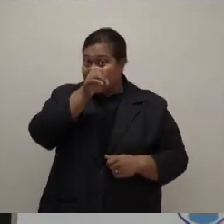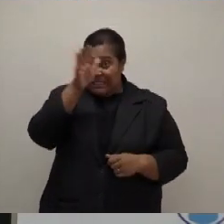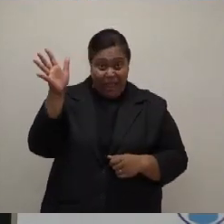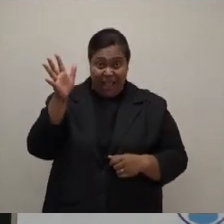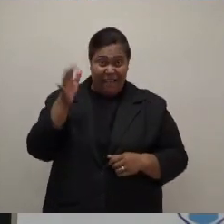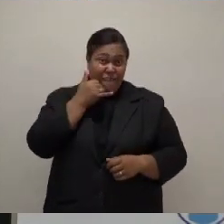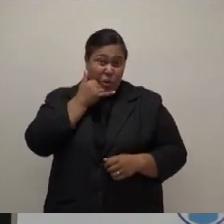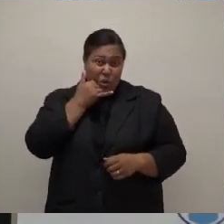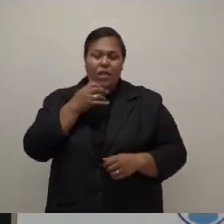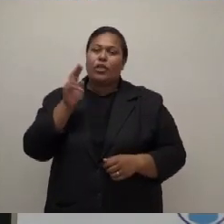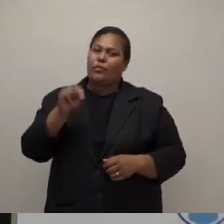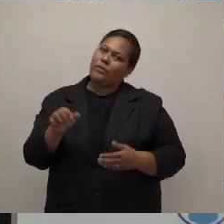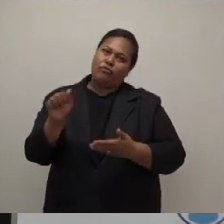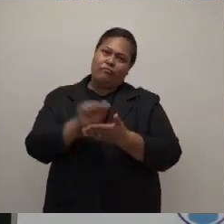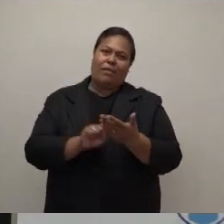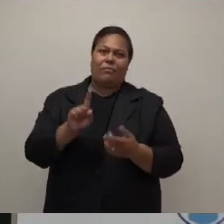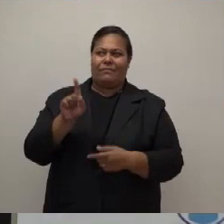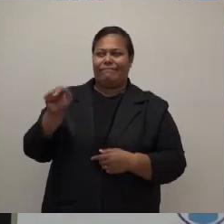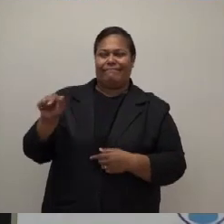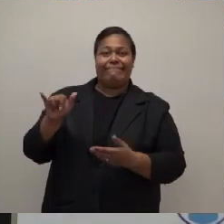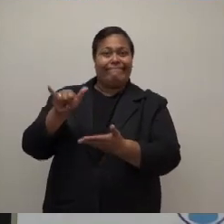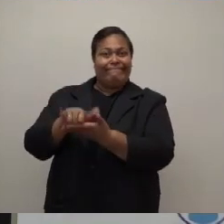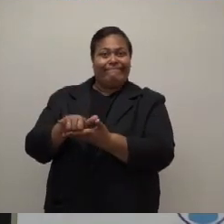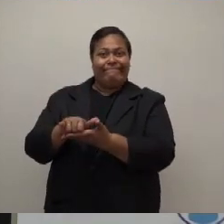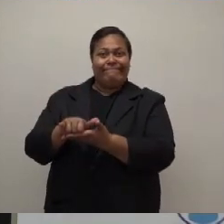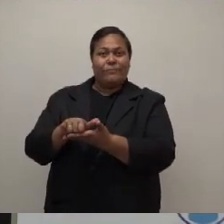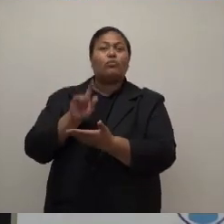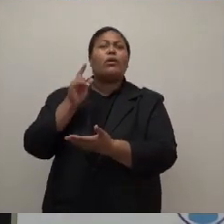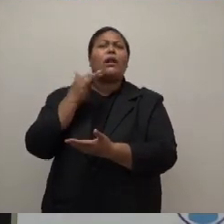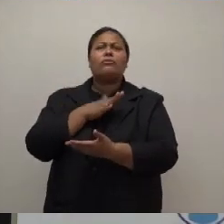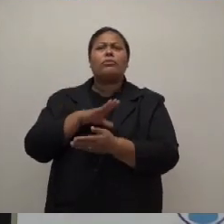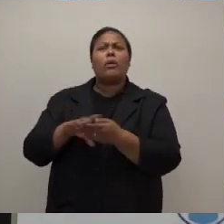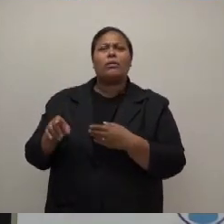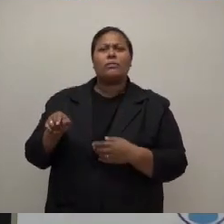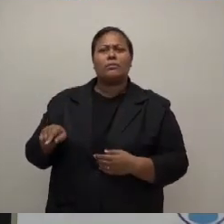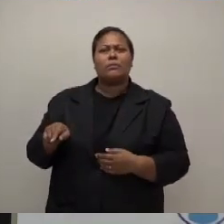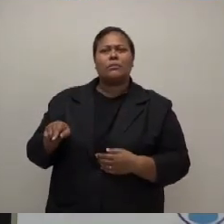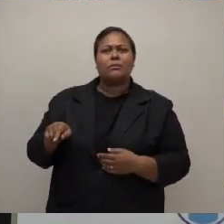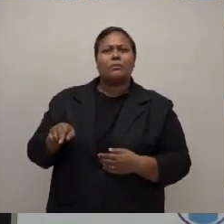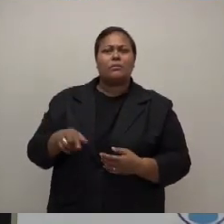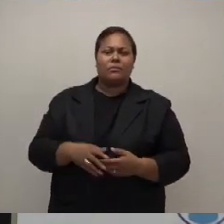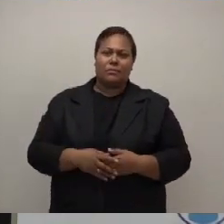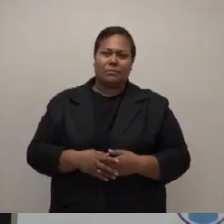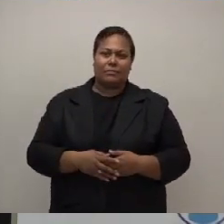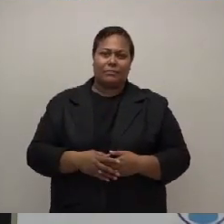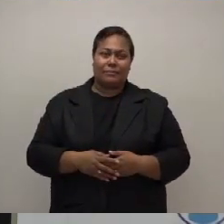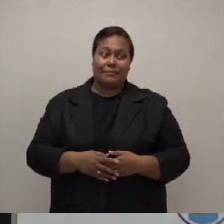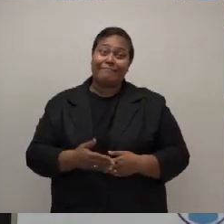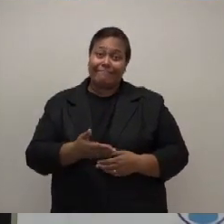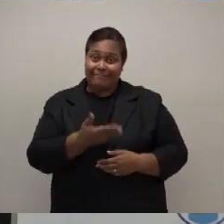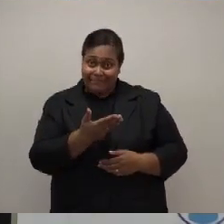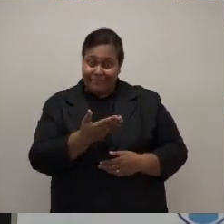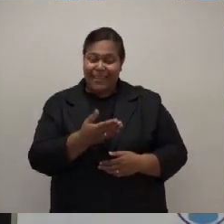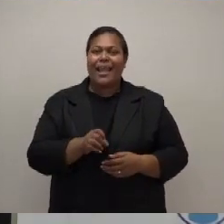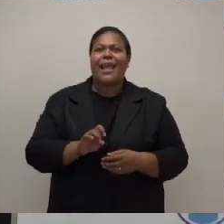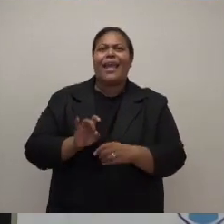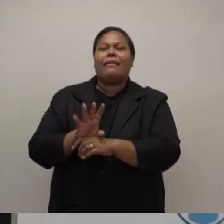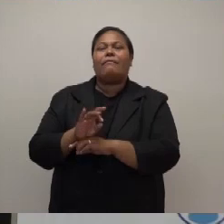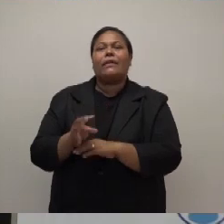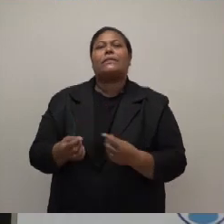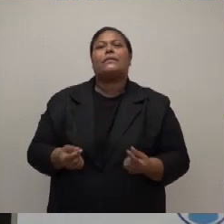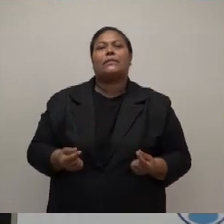landing at Nadi Airport for as little as $100. My advice is simple. If you come to